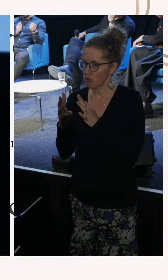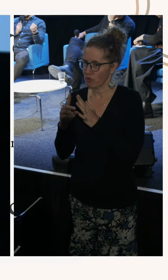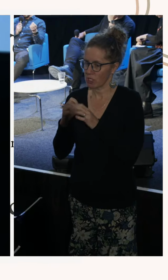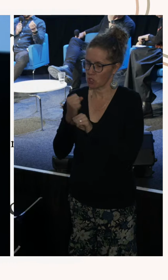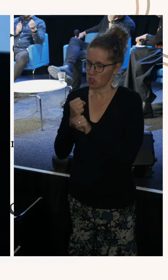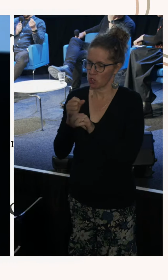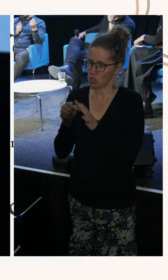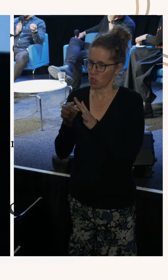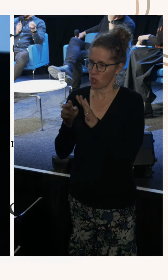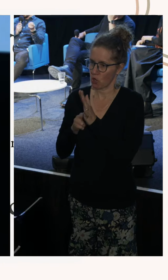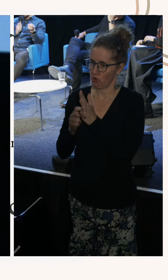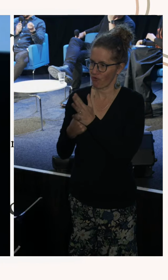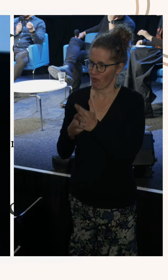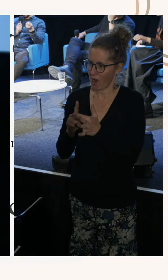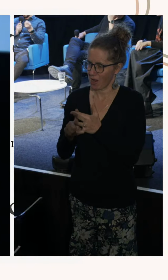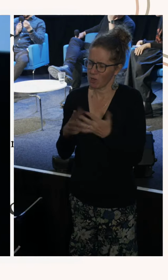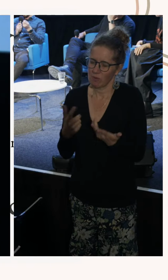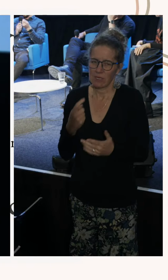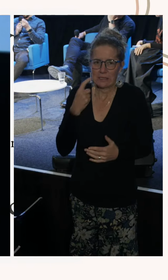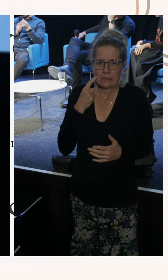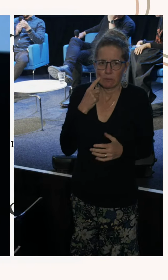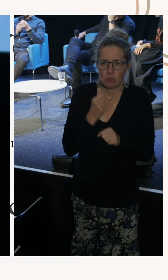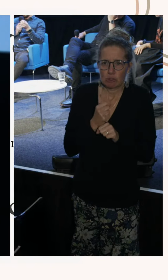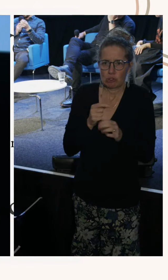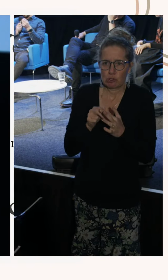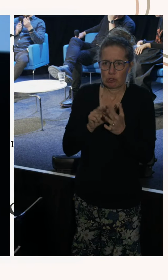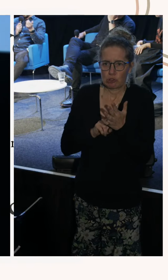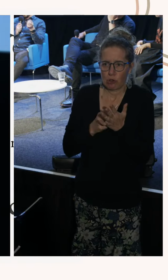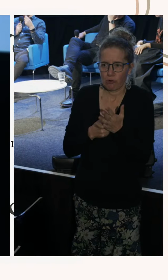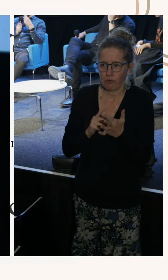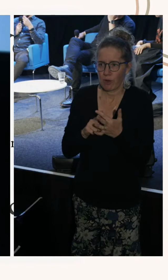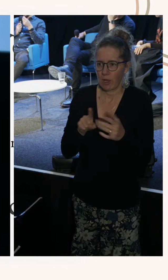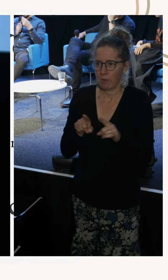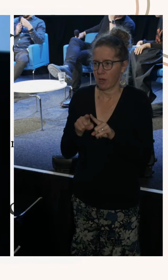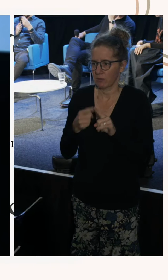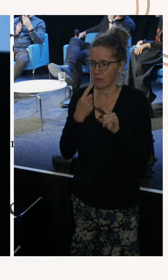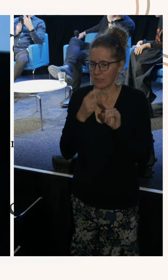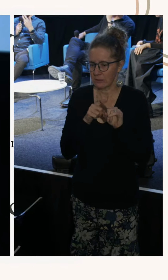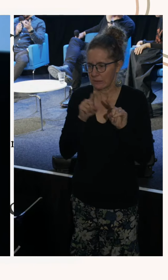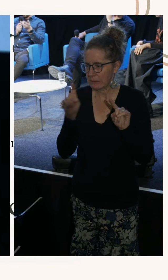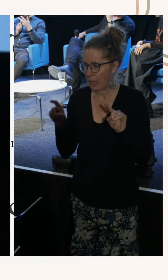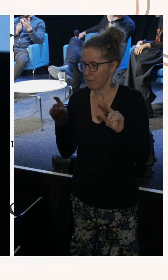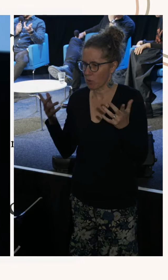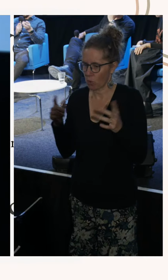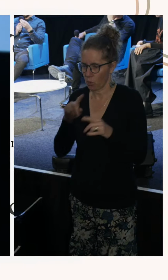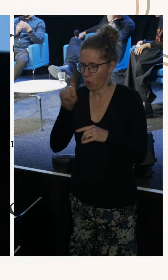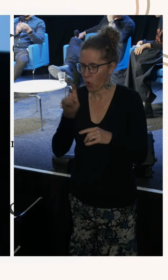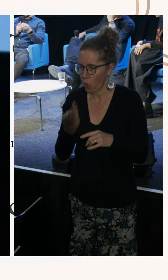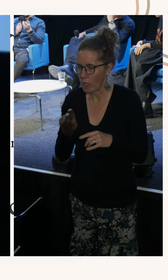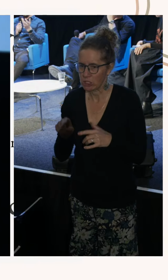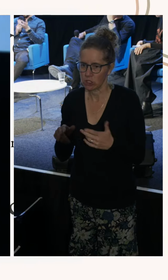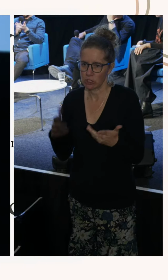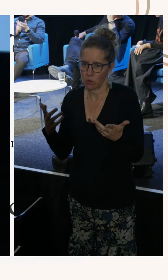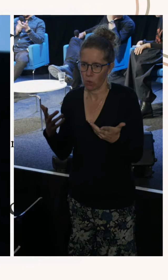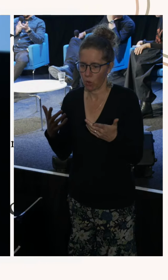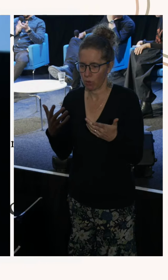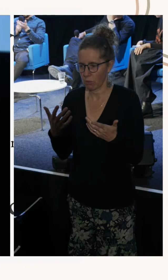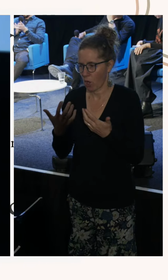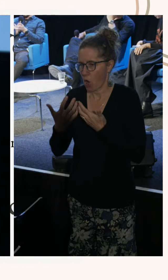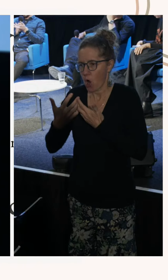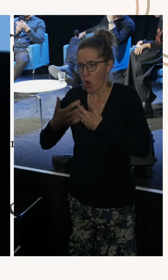So a simple genre like a statement, question, whatever, a